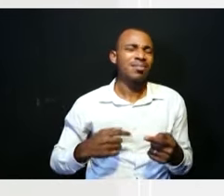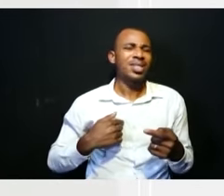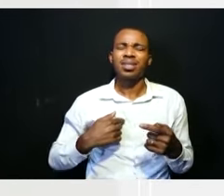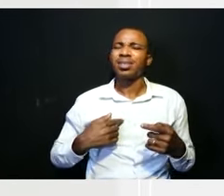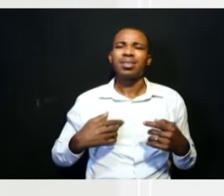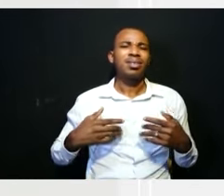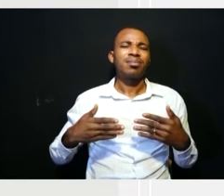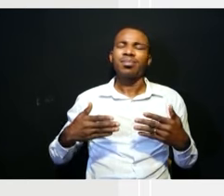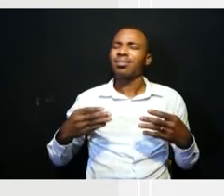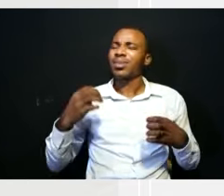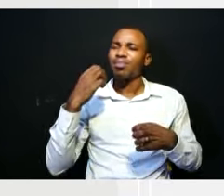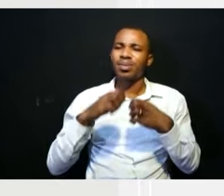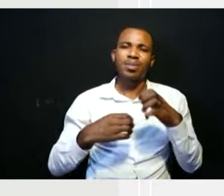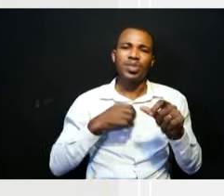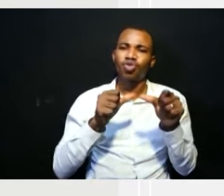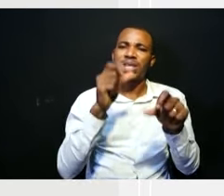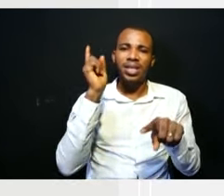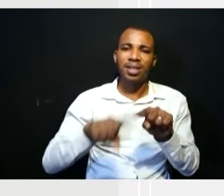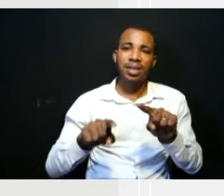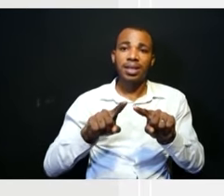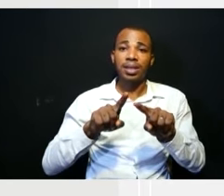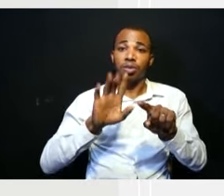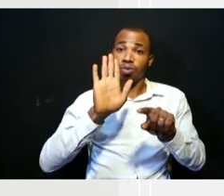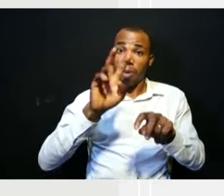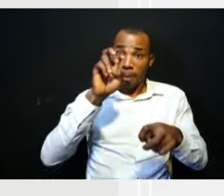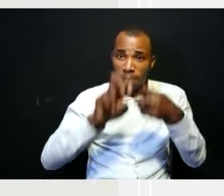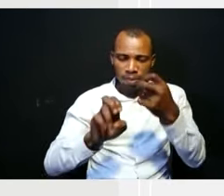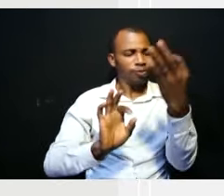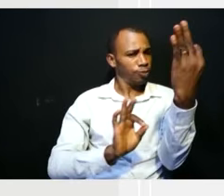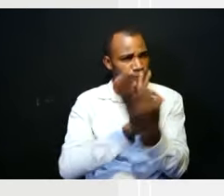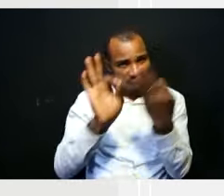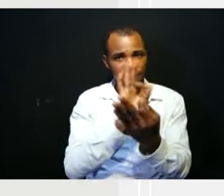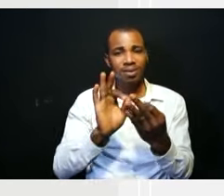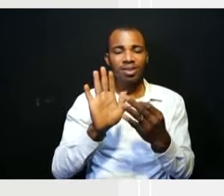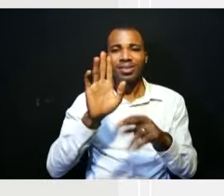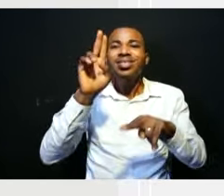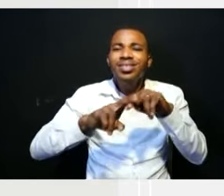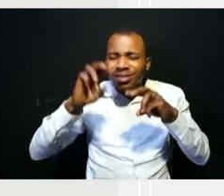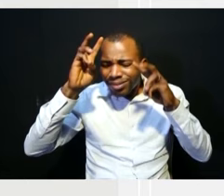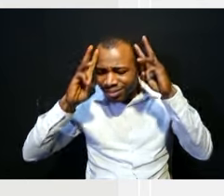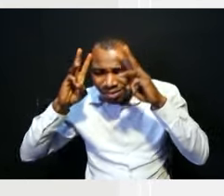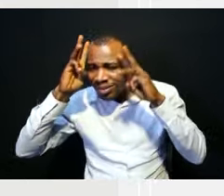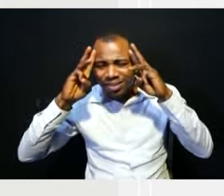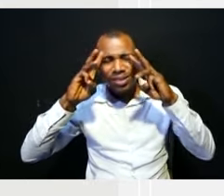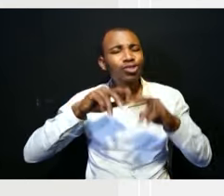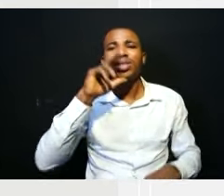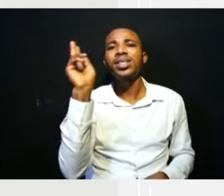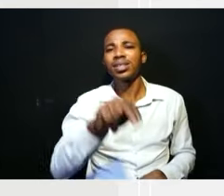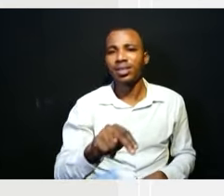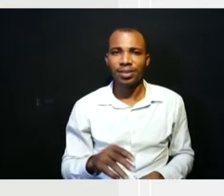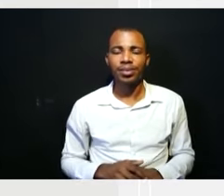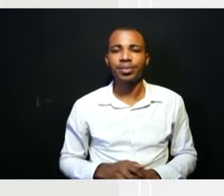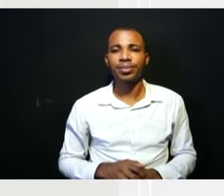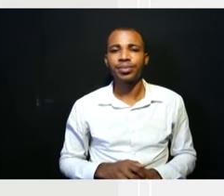We said, face the facts. Quit worrying. Do something about the situation. But